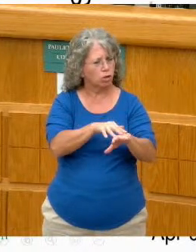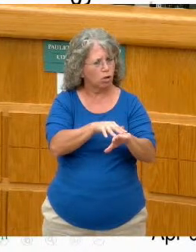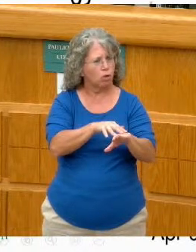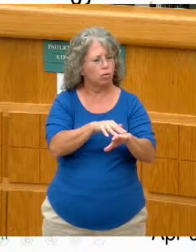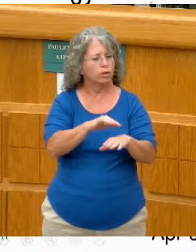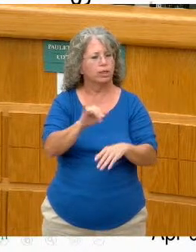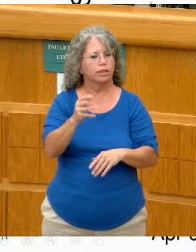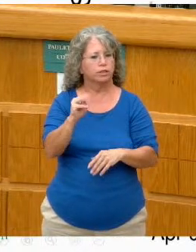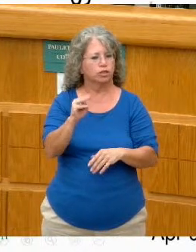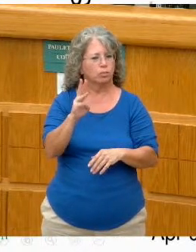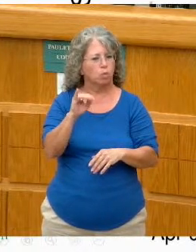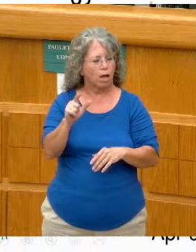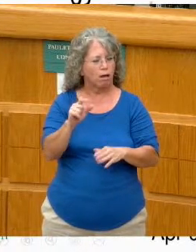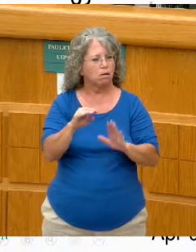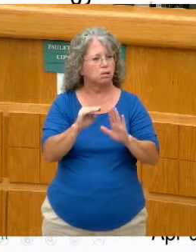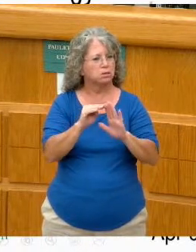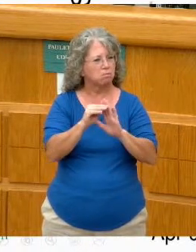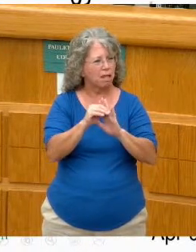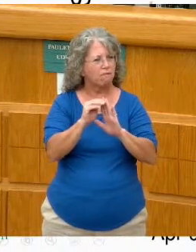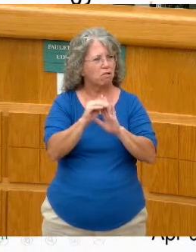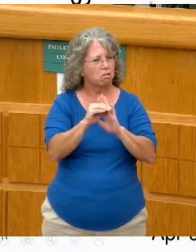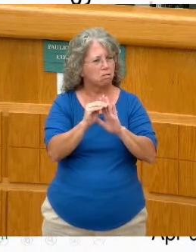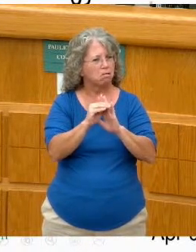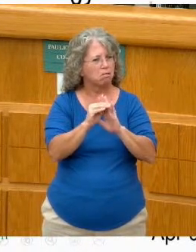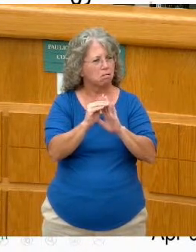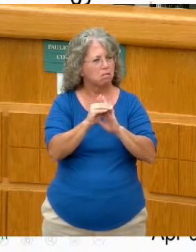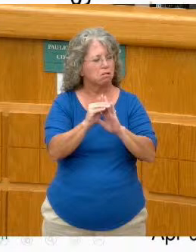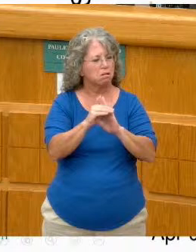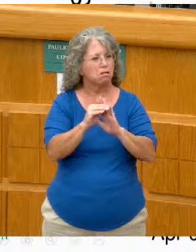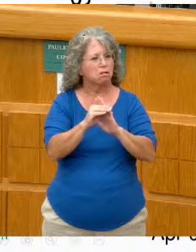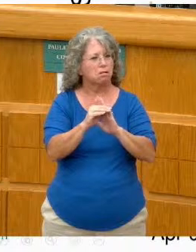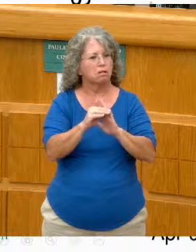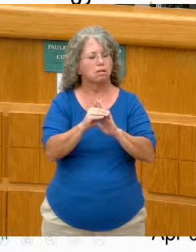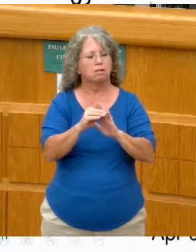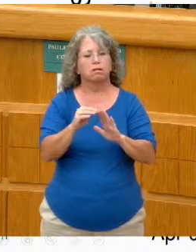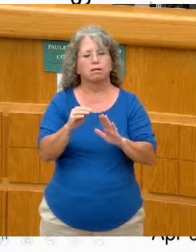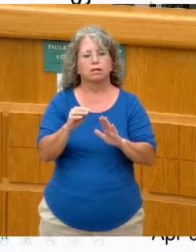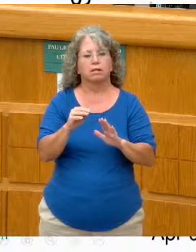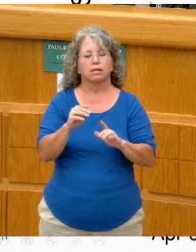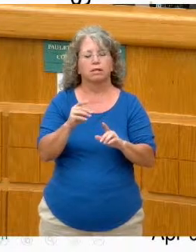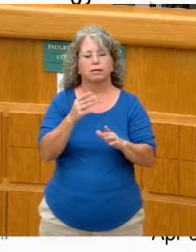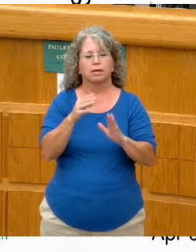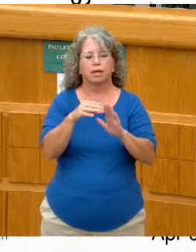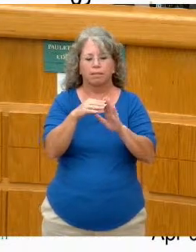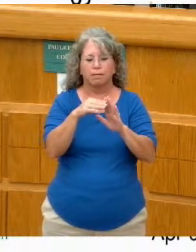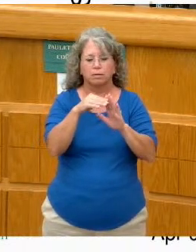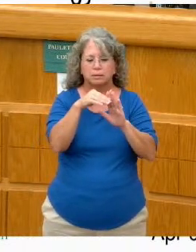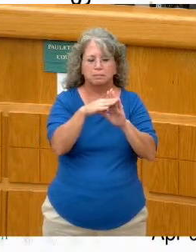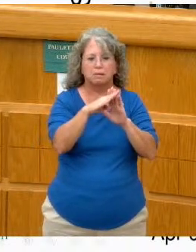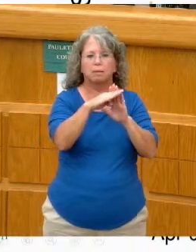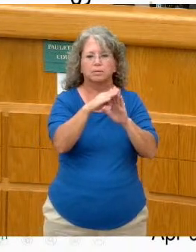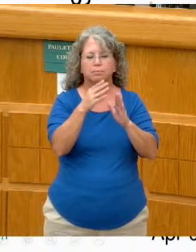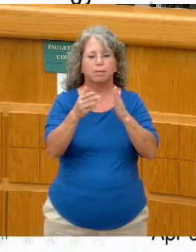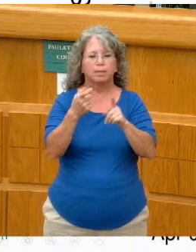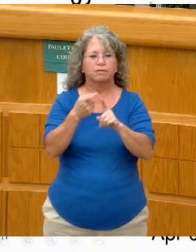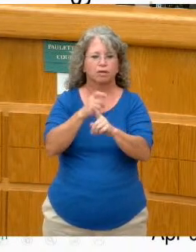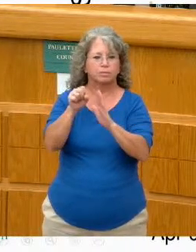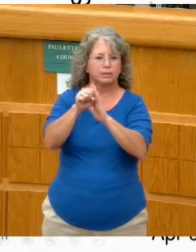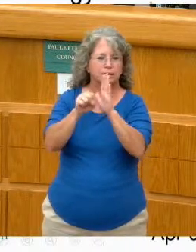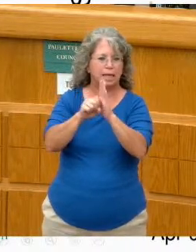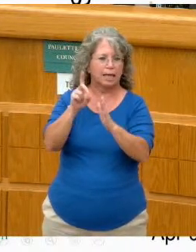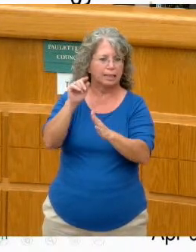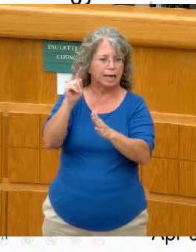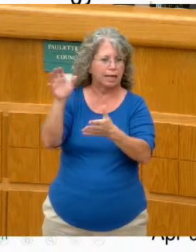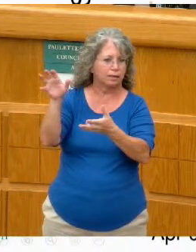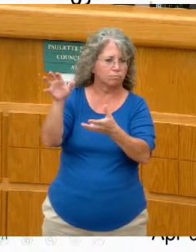level. Clayburgh maybe going up a little bit, but that could be data dumps. We're not 100% sure. And then all the